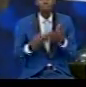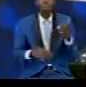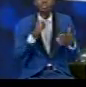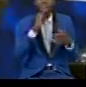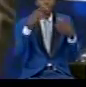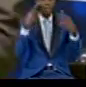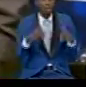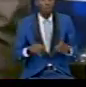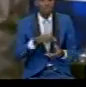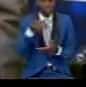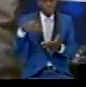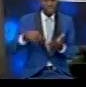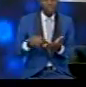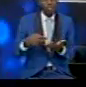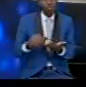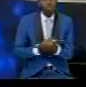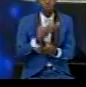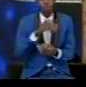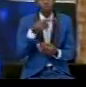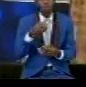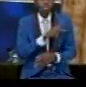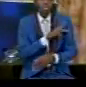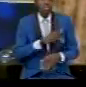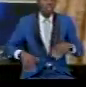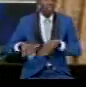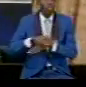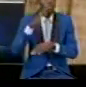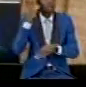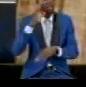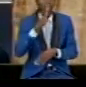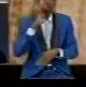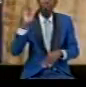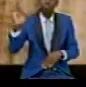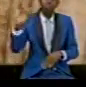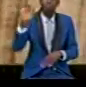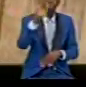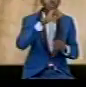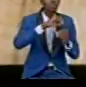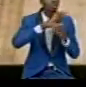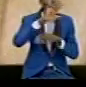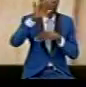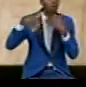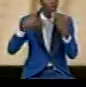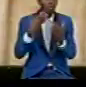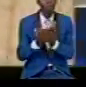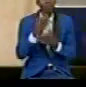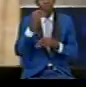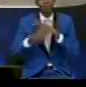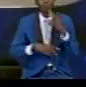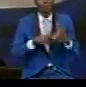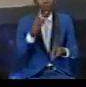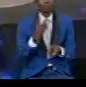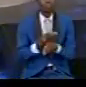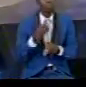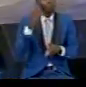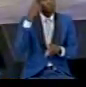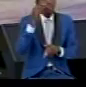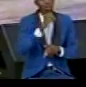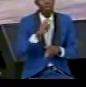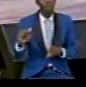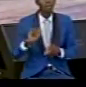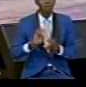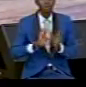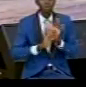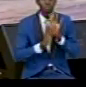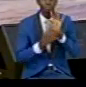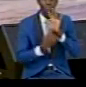this gospel of the kingdom shall be preached in all the world for a witness unto